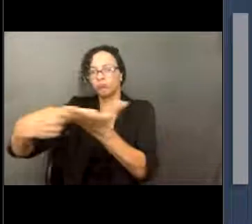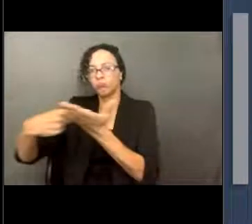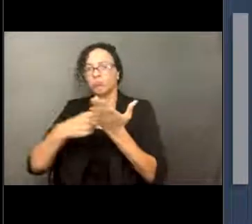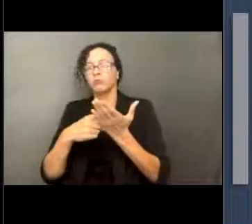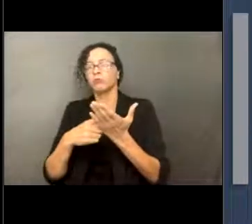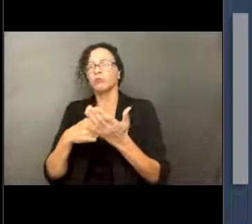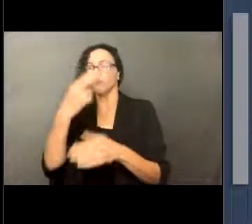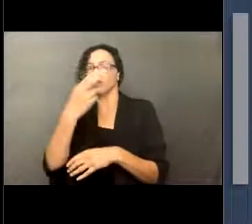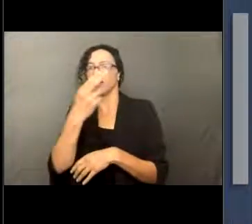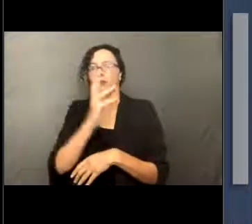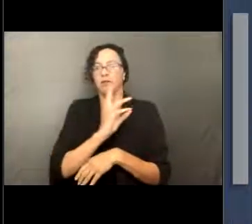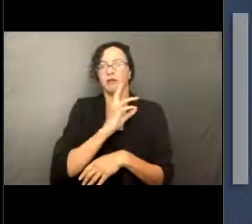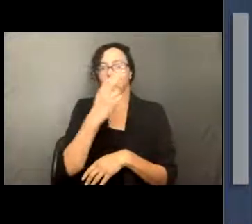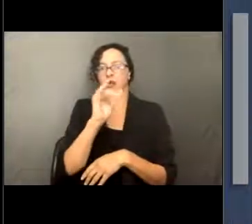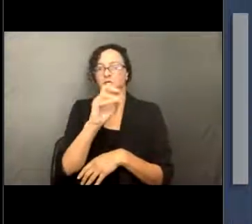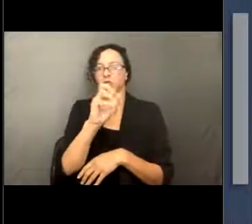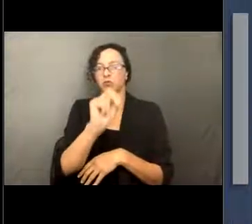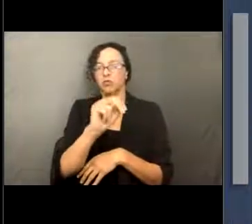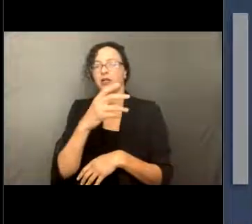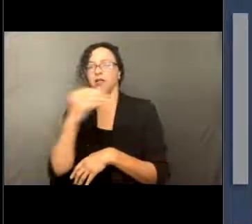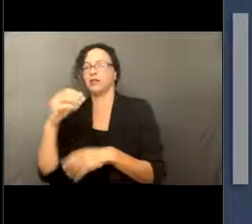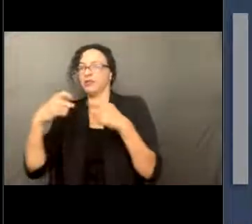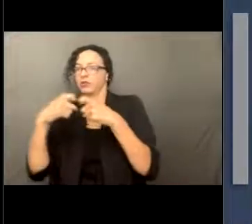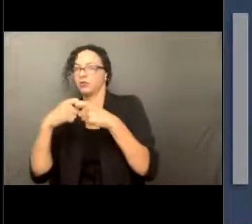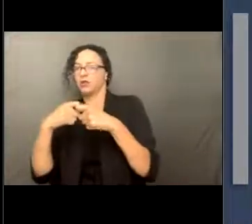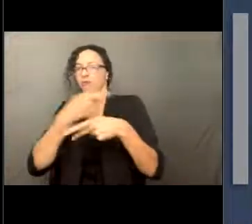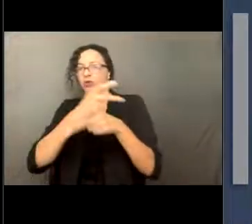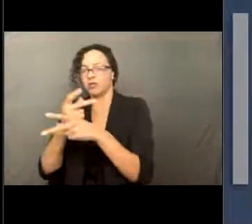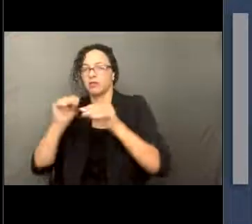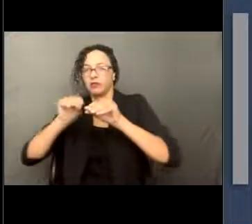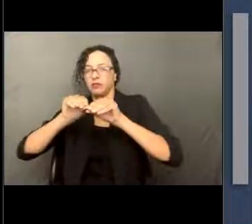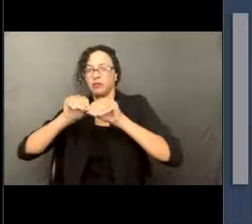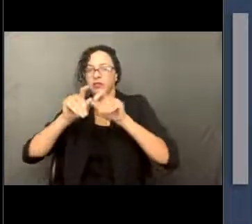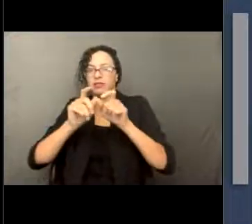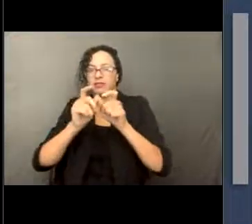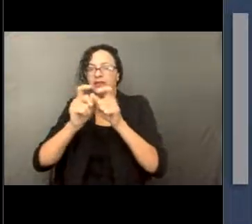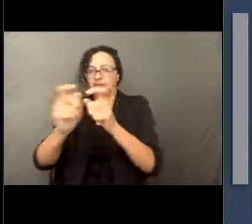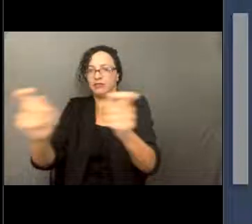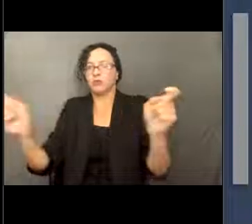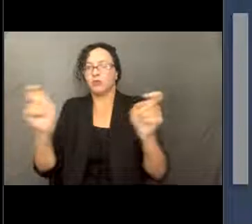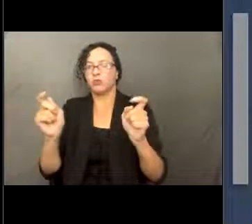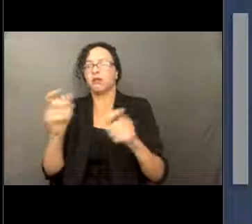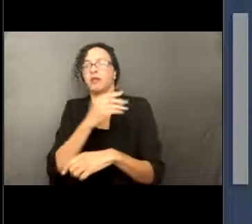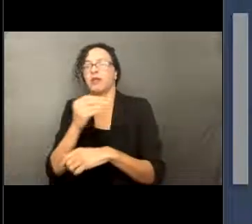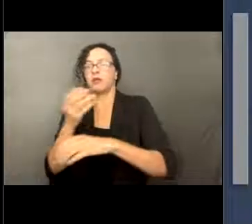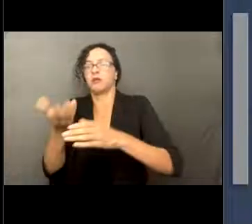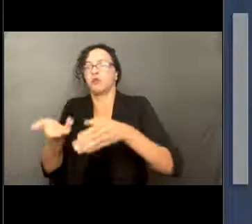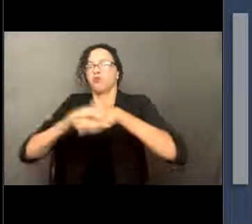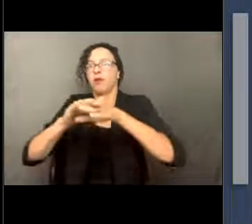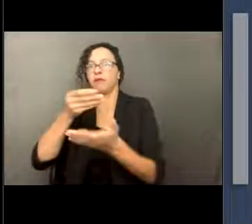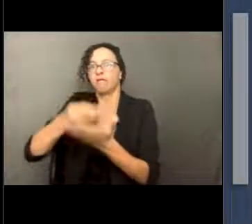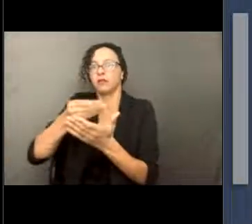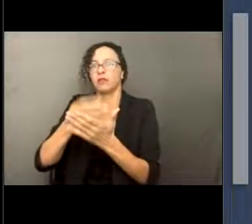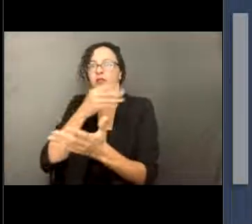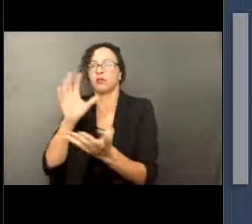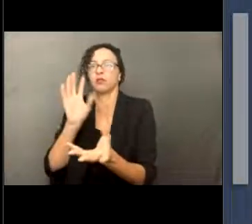and electricity production and distribution, opportunities for grant funding, and the total cost of ownership of zero-emission